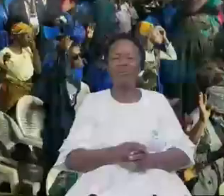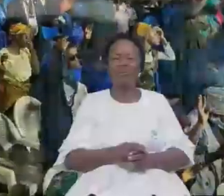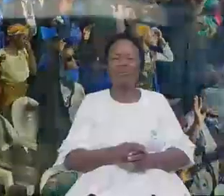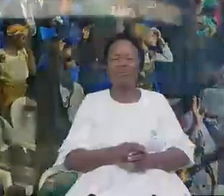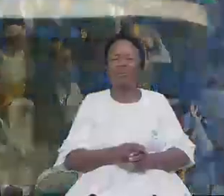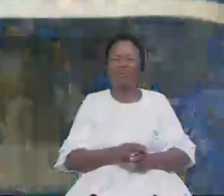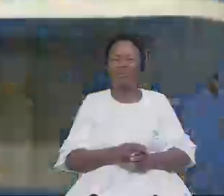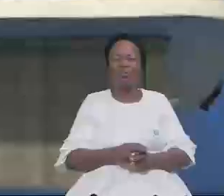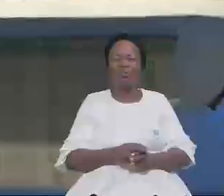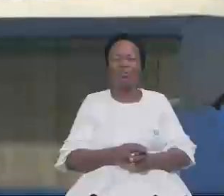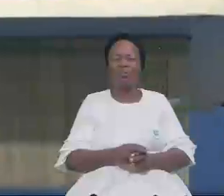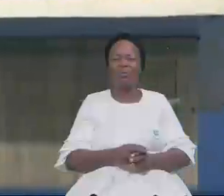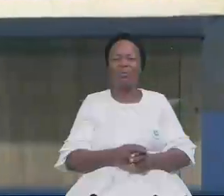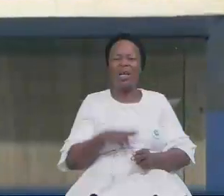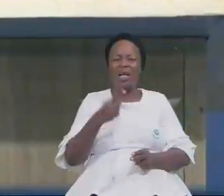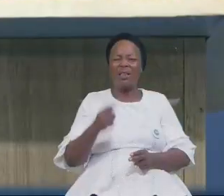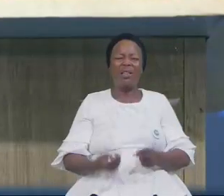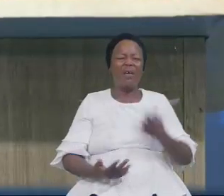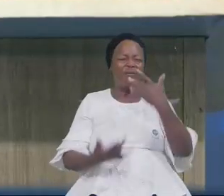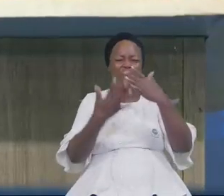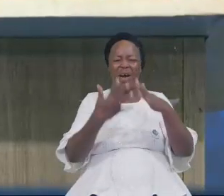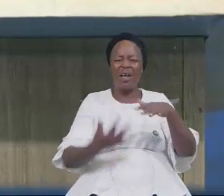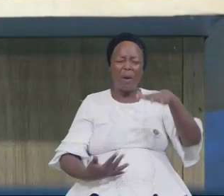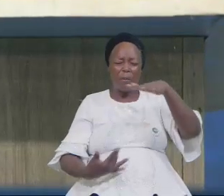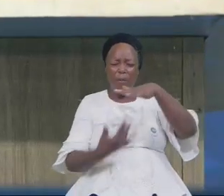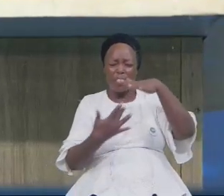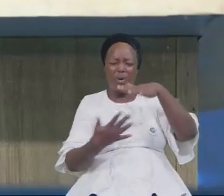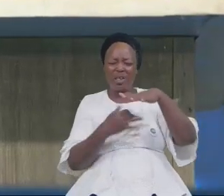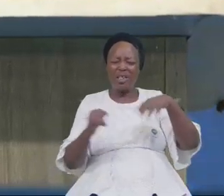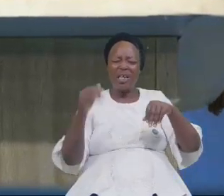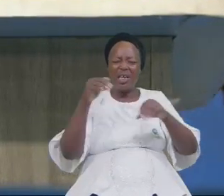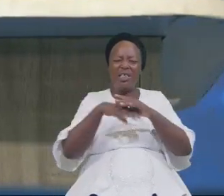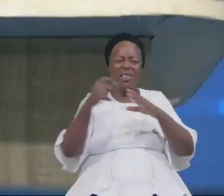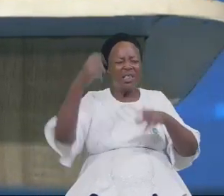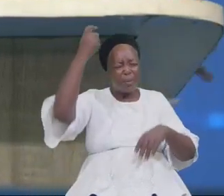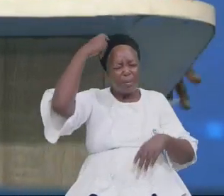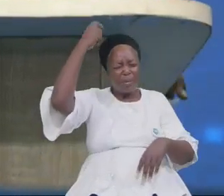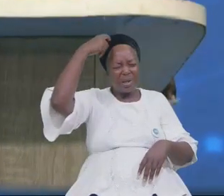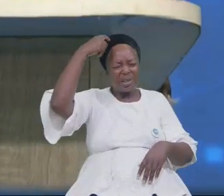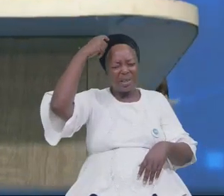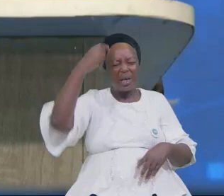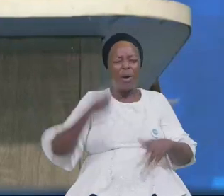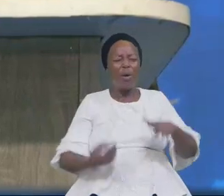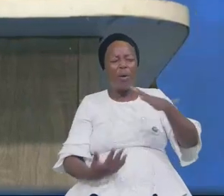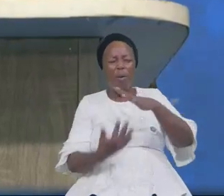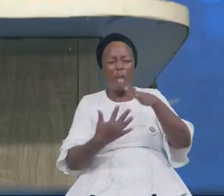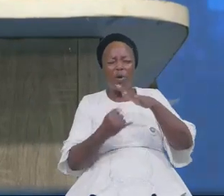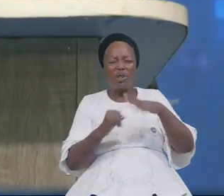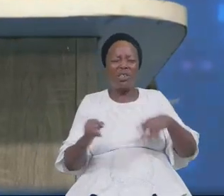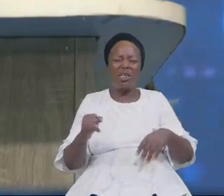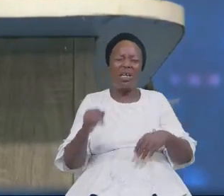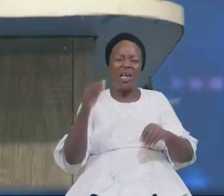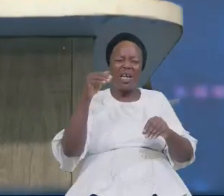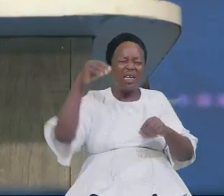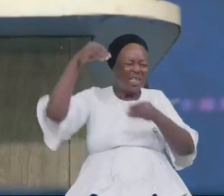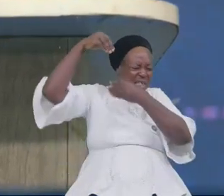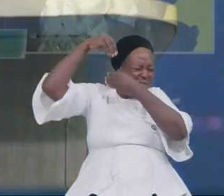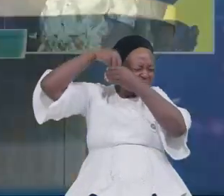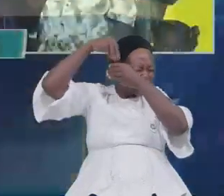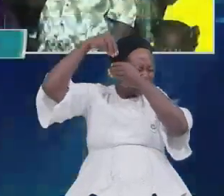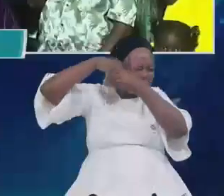The fire burning in the brain, burning inside the